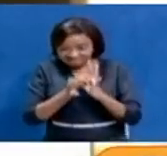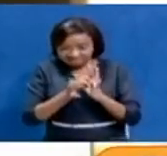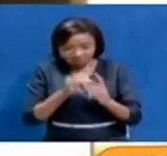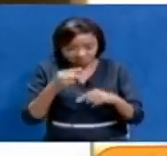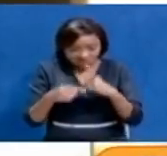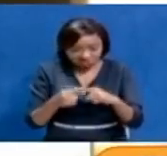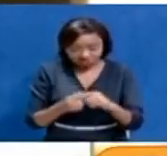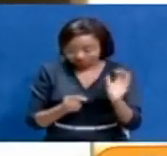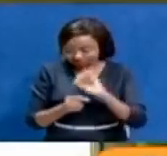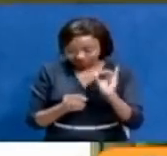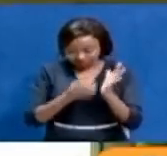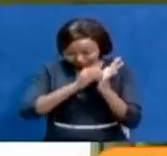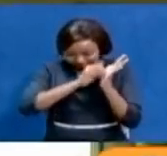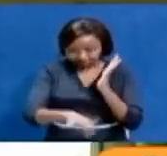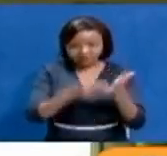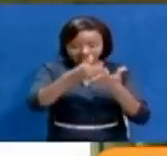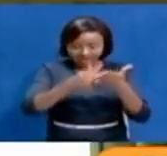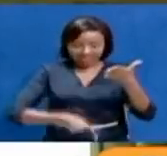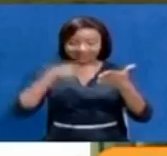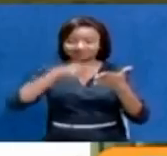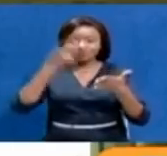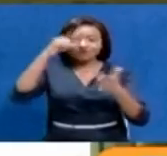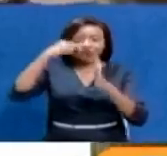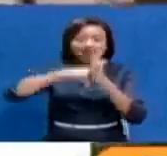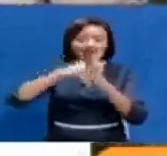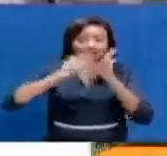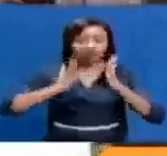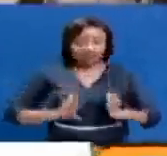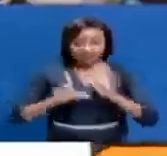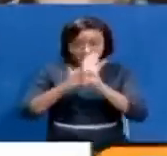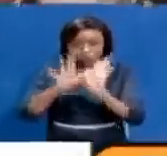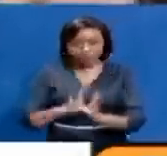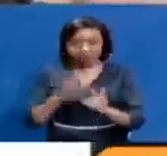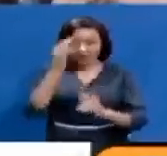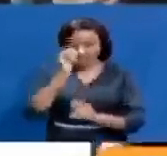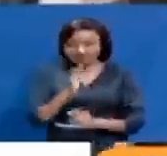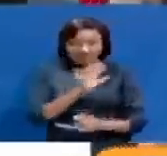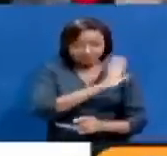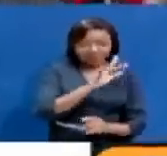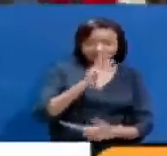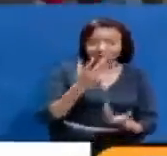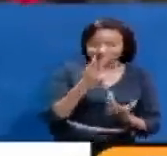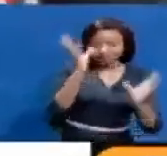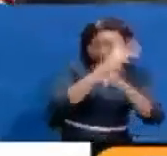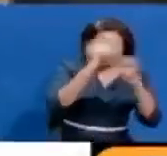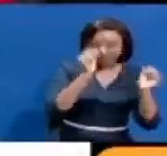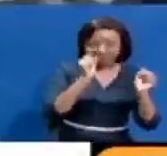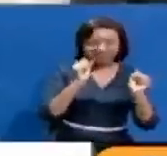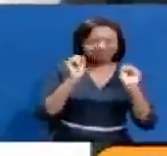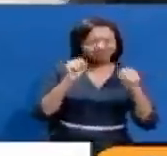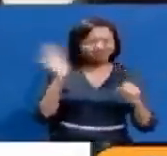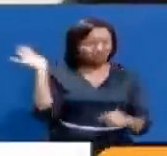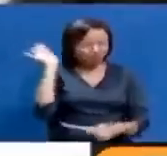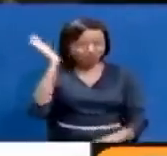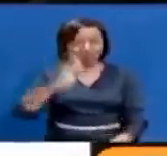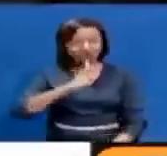Ogeto from the list of advocates should they fail to ensure the president complies with a High Court ruling that compelled the head